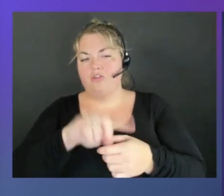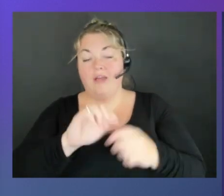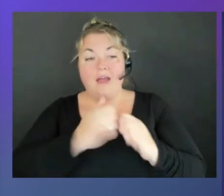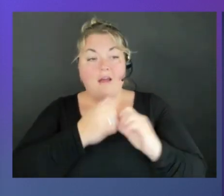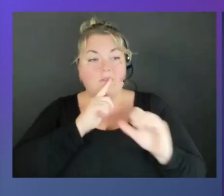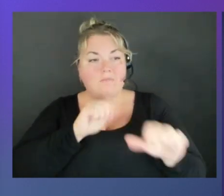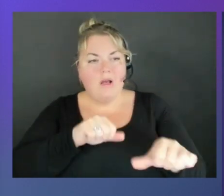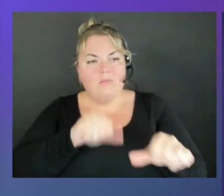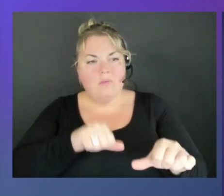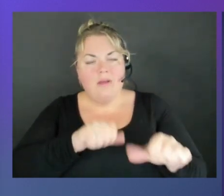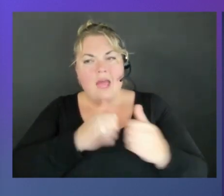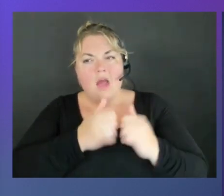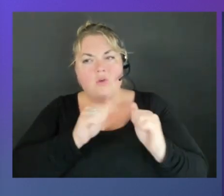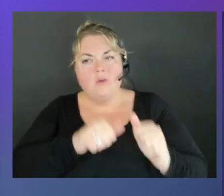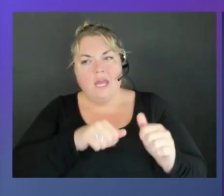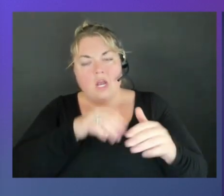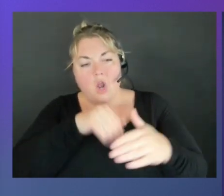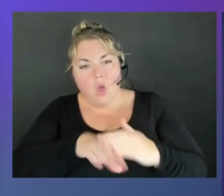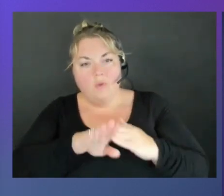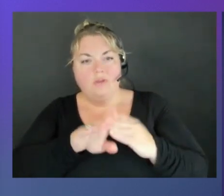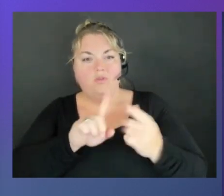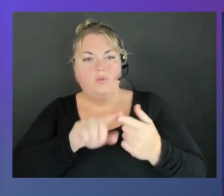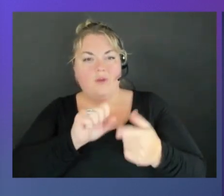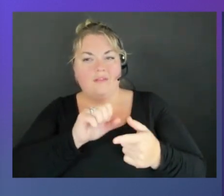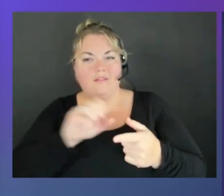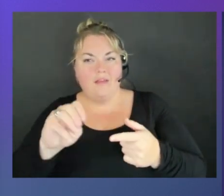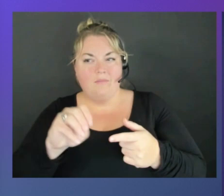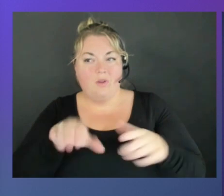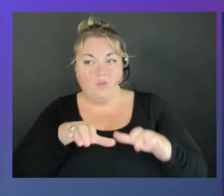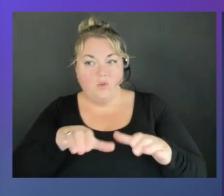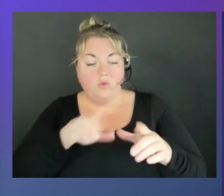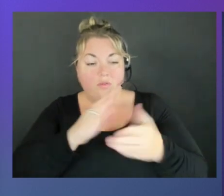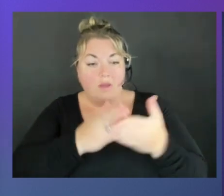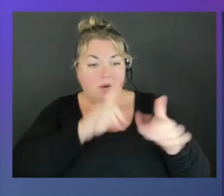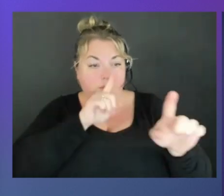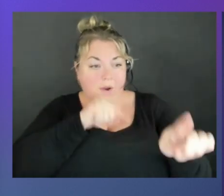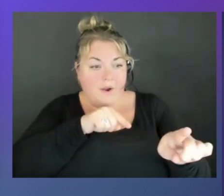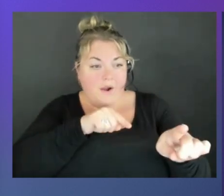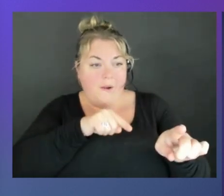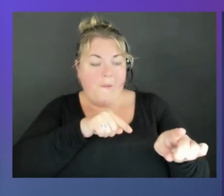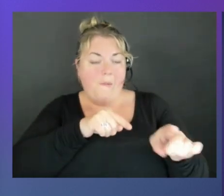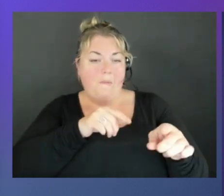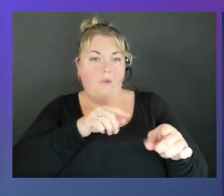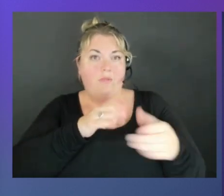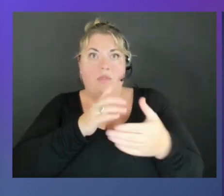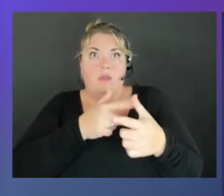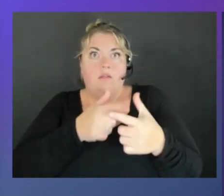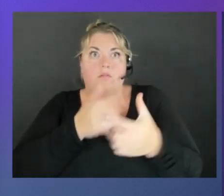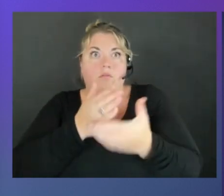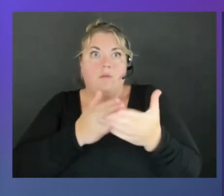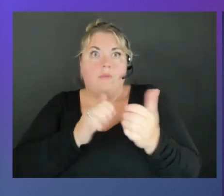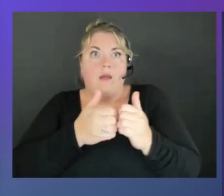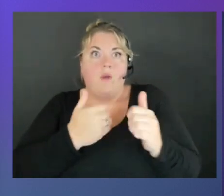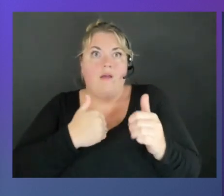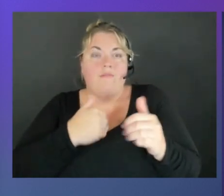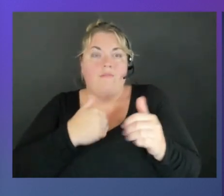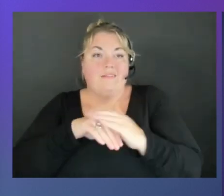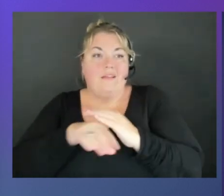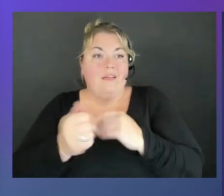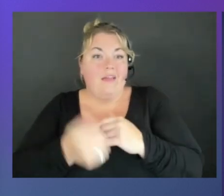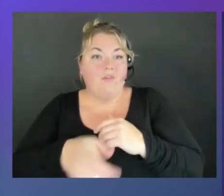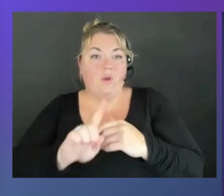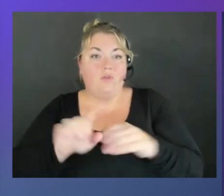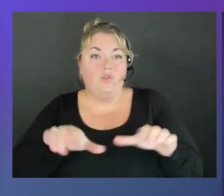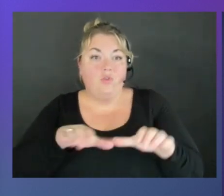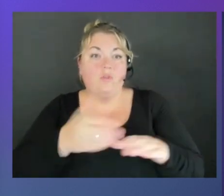can load into SSM, do some commands, and somehow have access everywhere to be able to do the thing and then